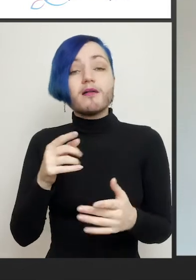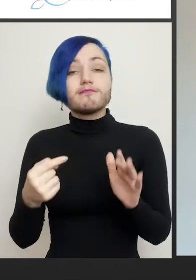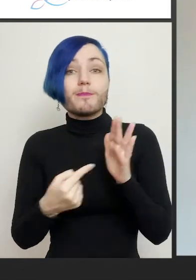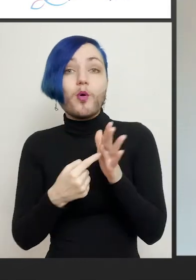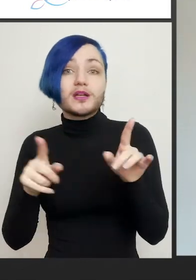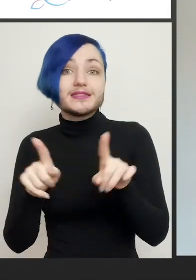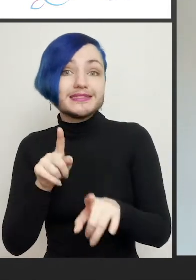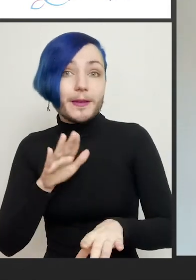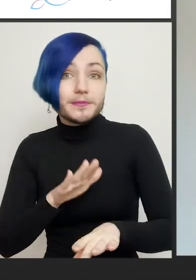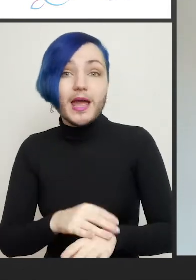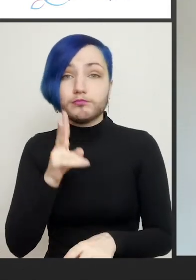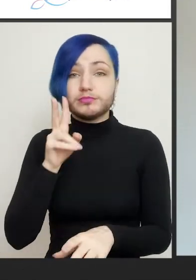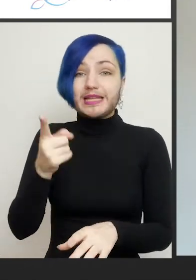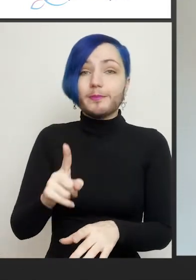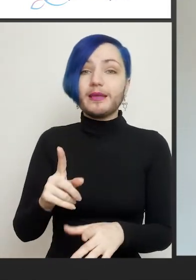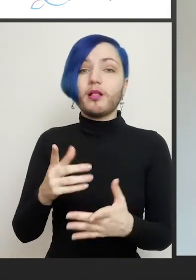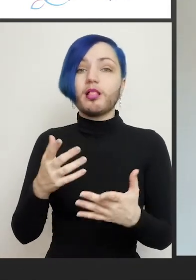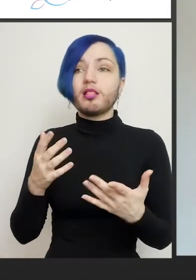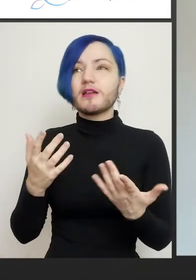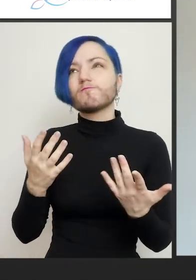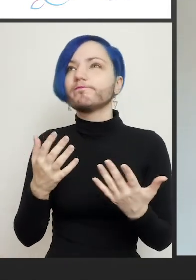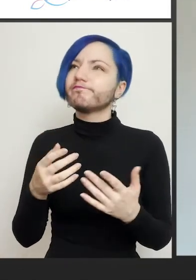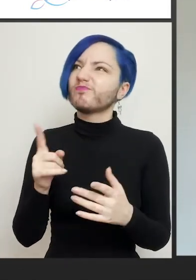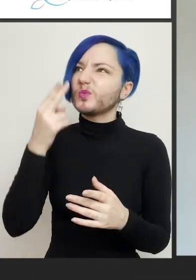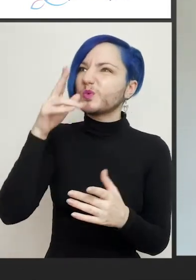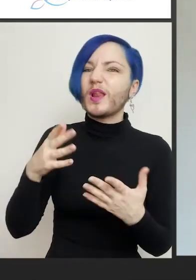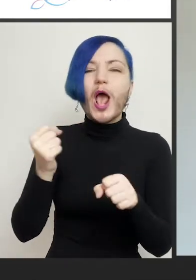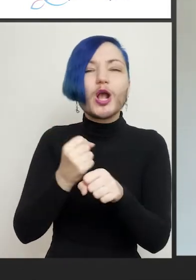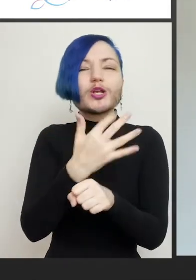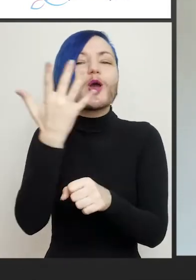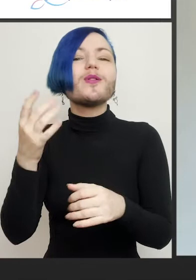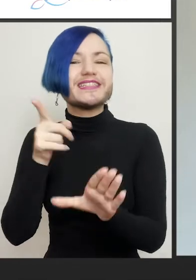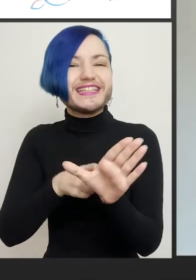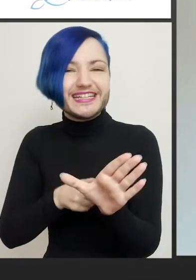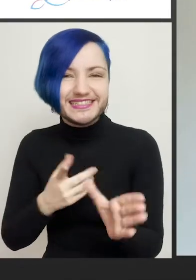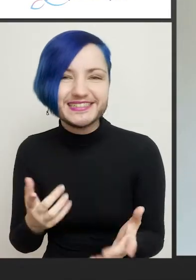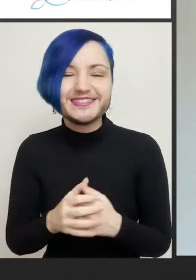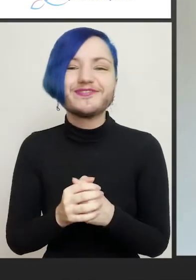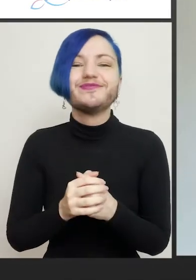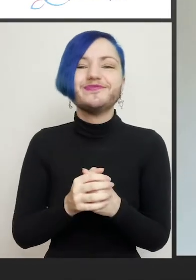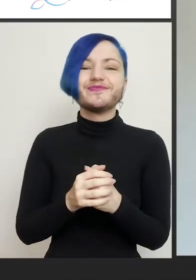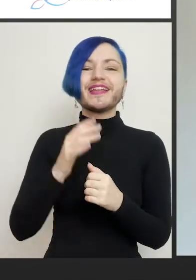who are in their kind of golden years or twilight years, whatever you want to call it. Golden years, not twilight, they're not always dead.